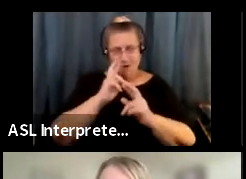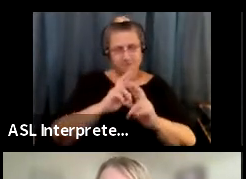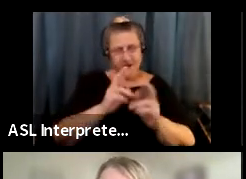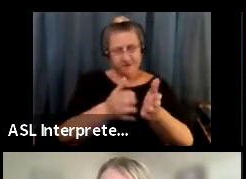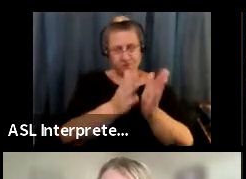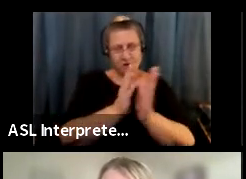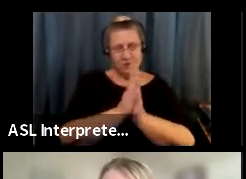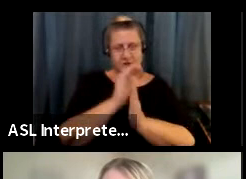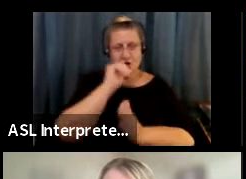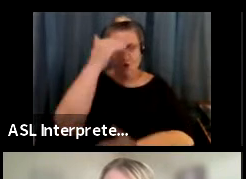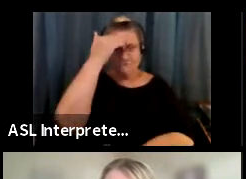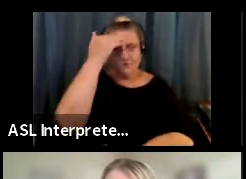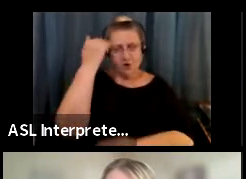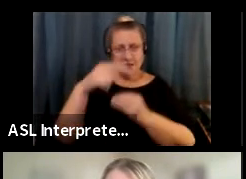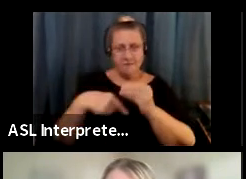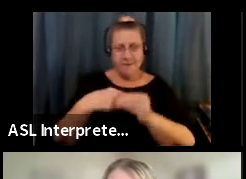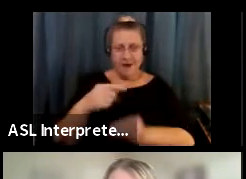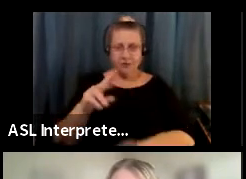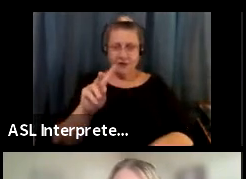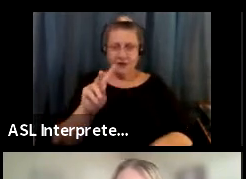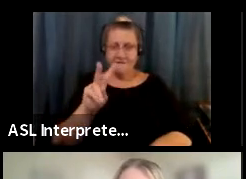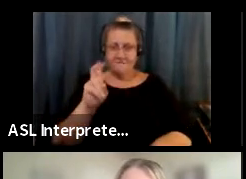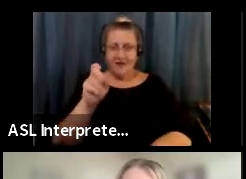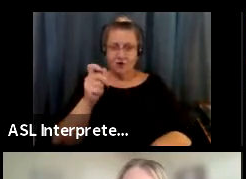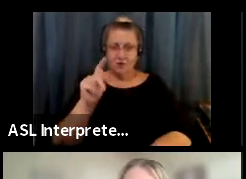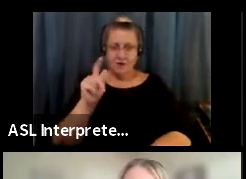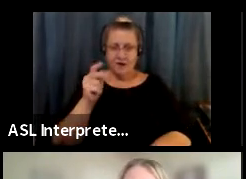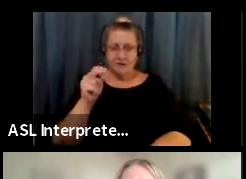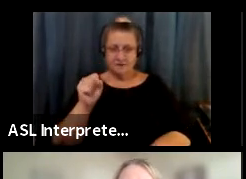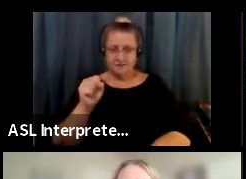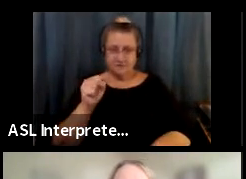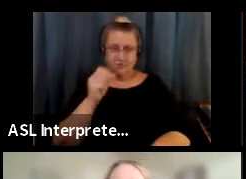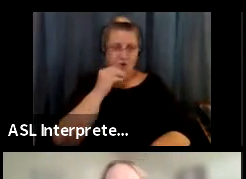you don't forget about them. It's a community that doesn't get raised very often.